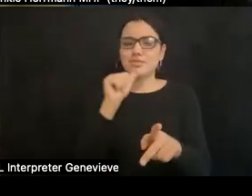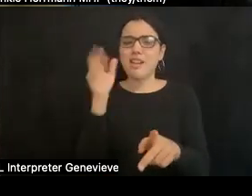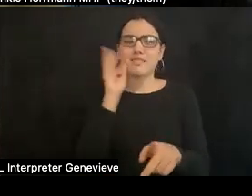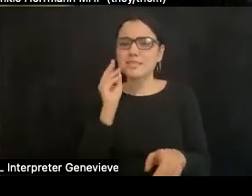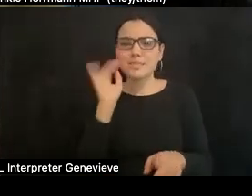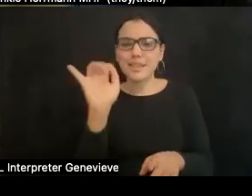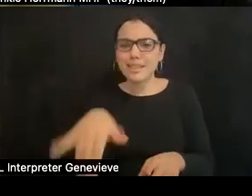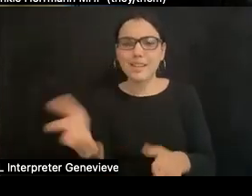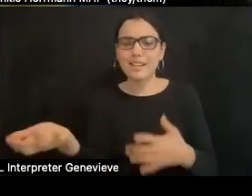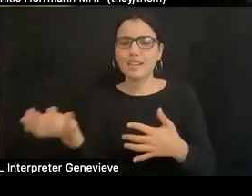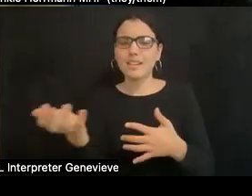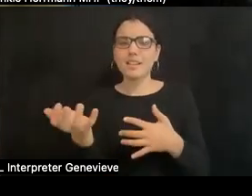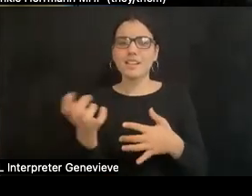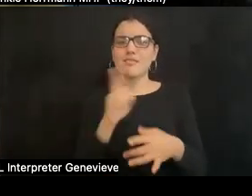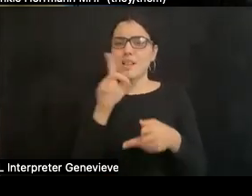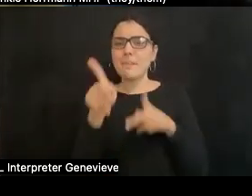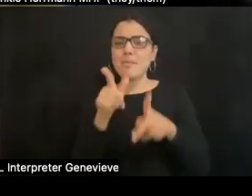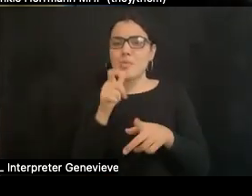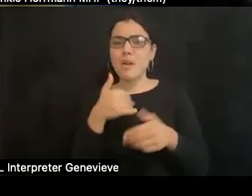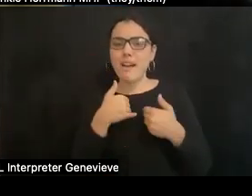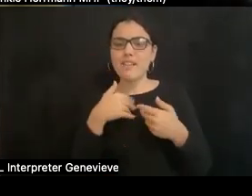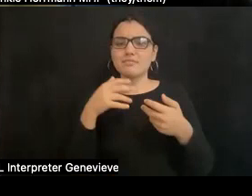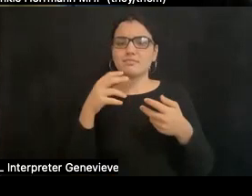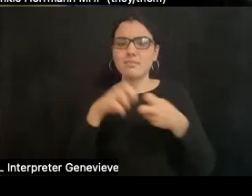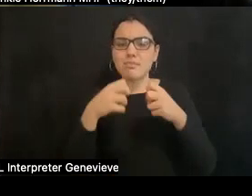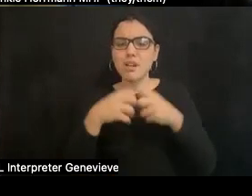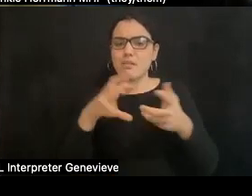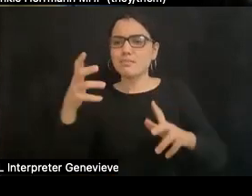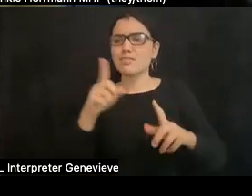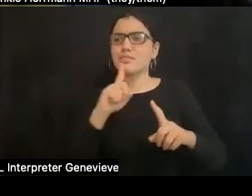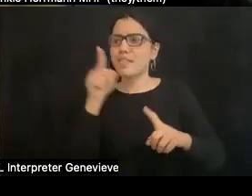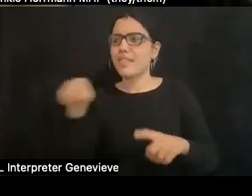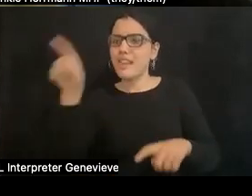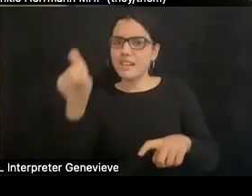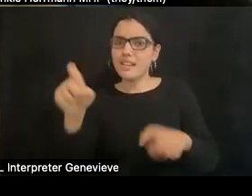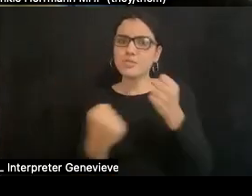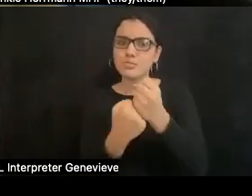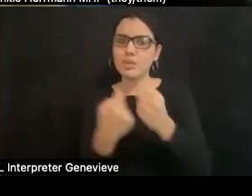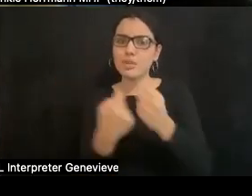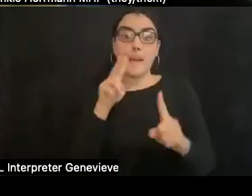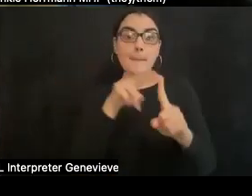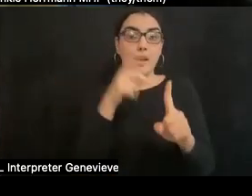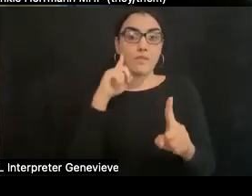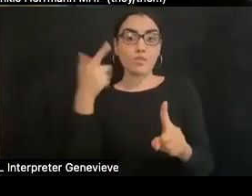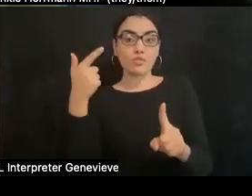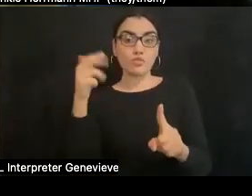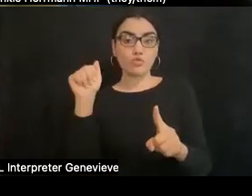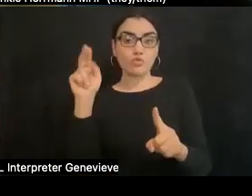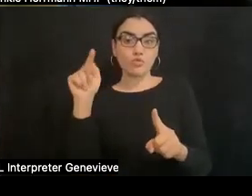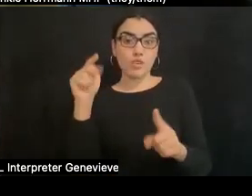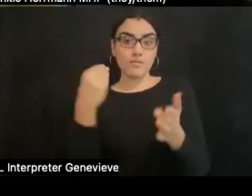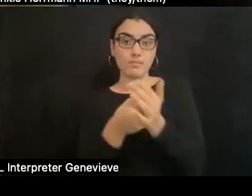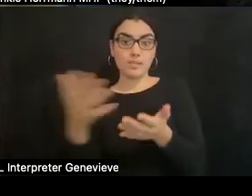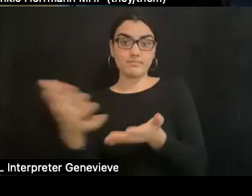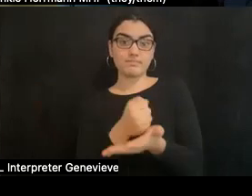in crisis or in, need recovery support. And so we applied for a grant to work on